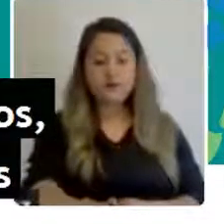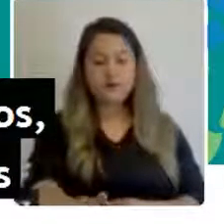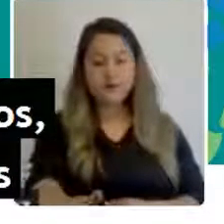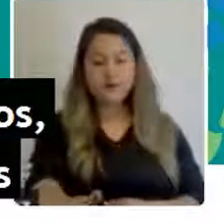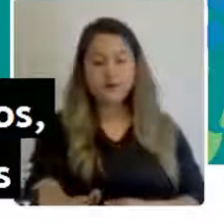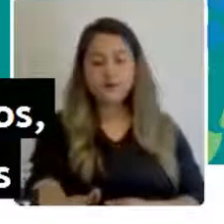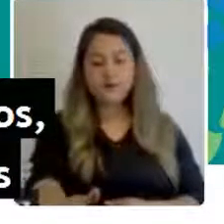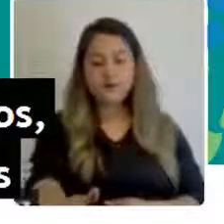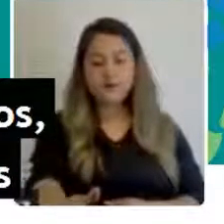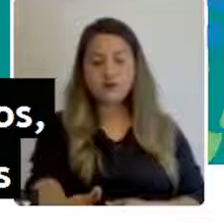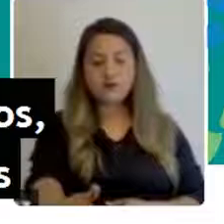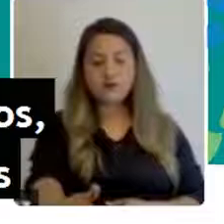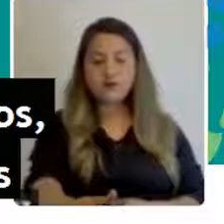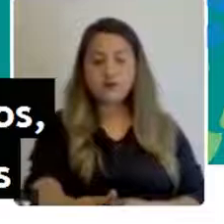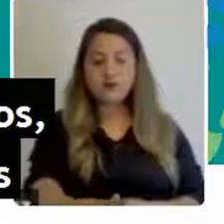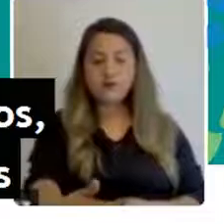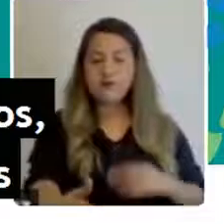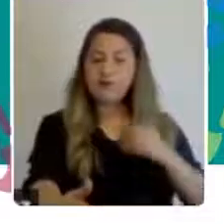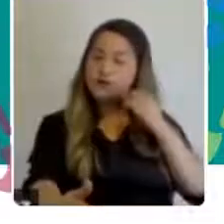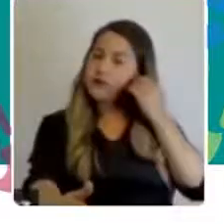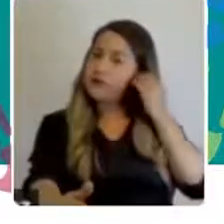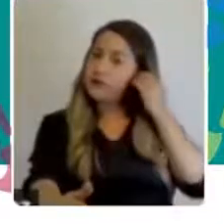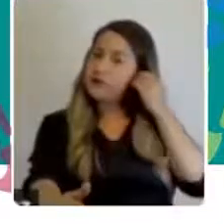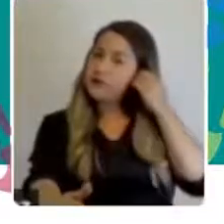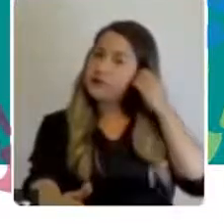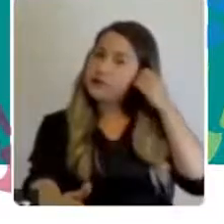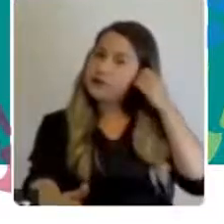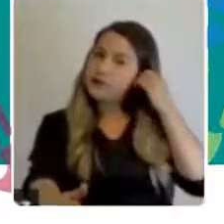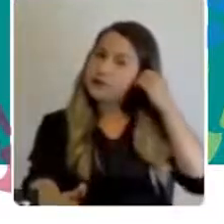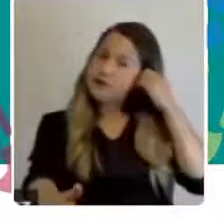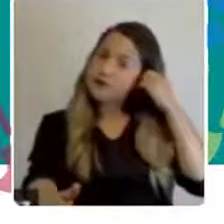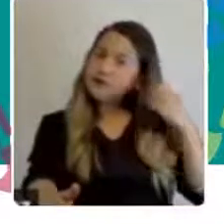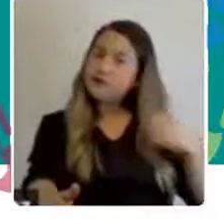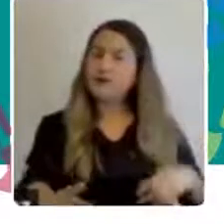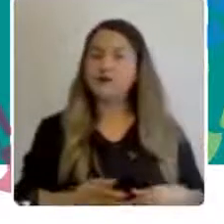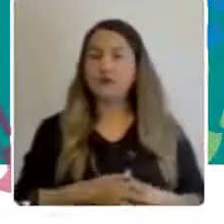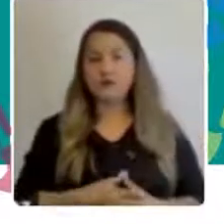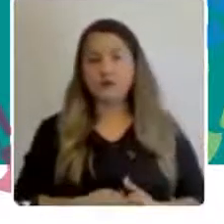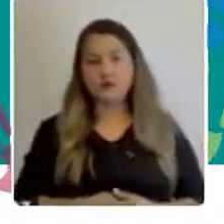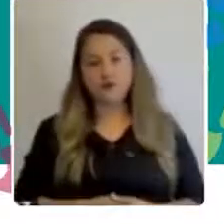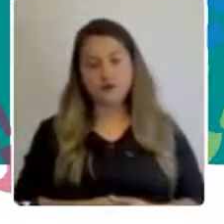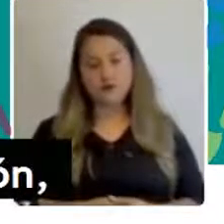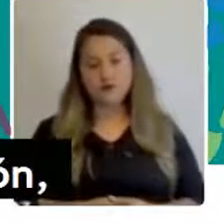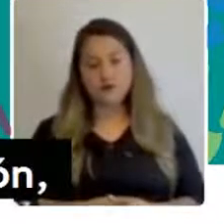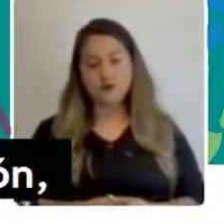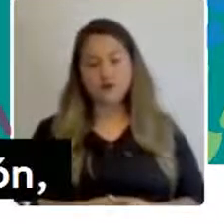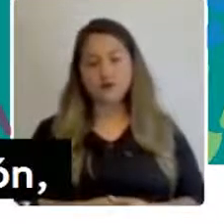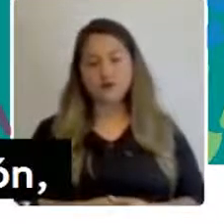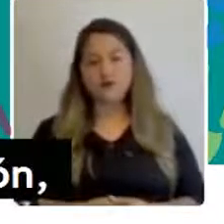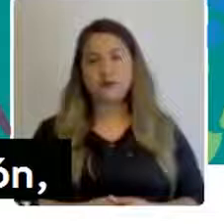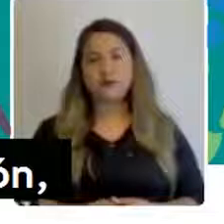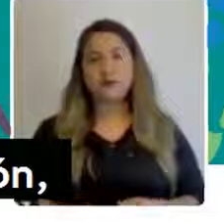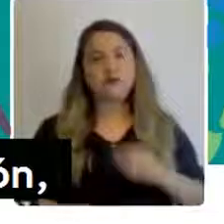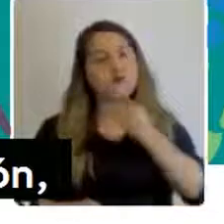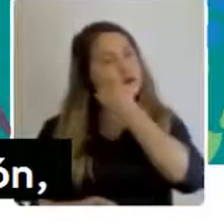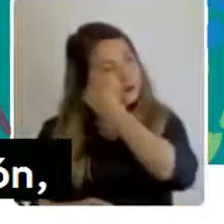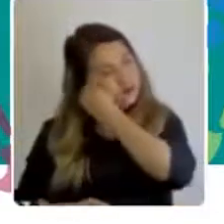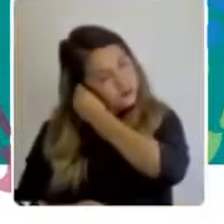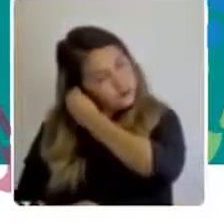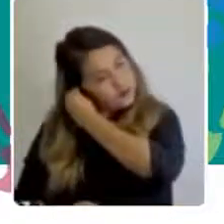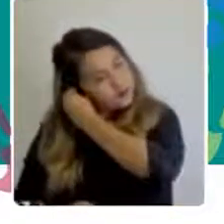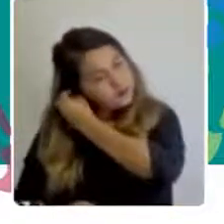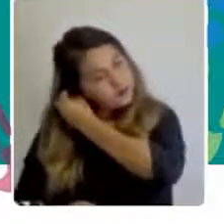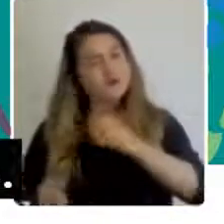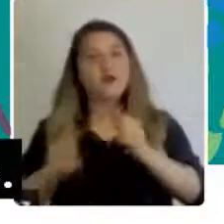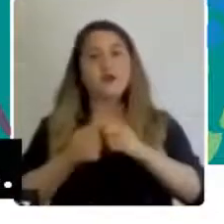the industry, we need partnerships with patient groups, the research community, the government agencies, both the regulatory and research